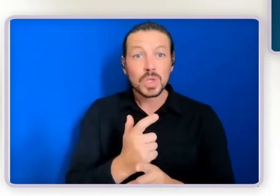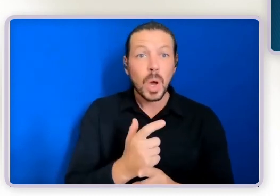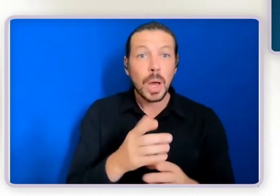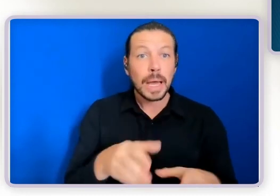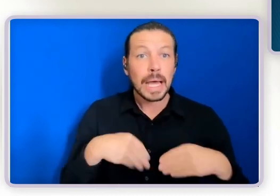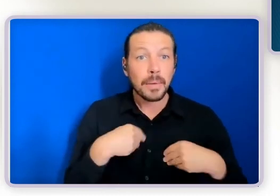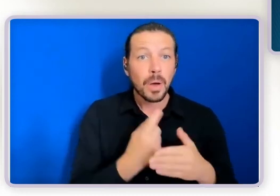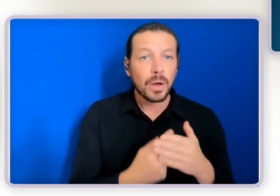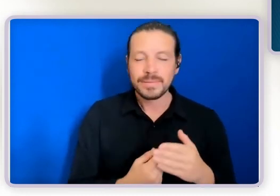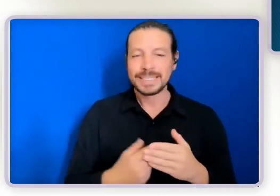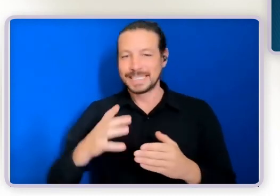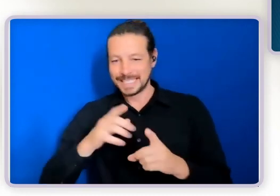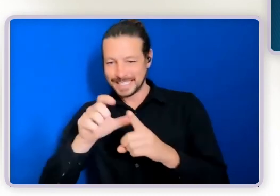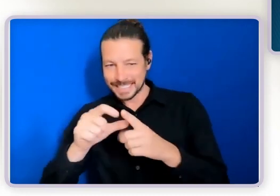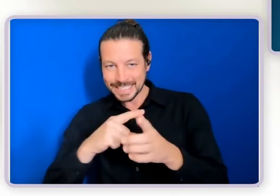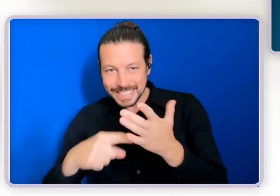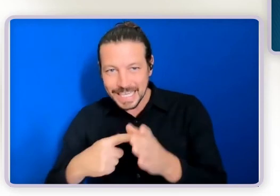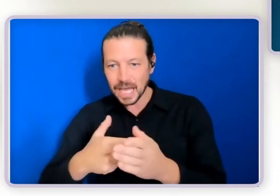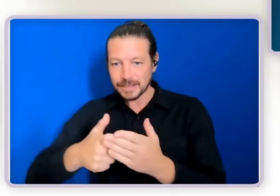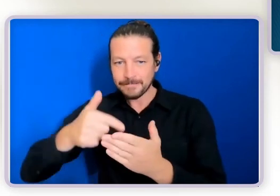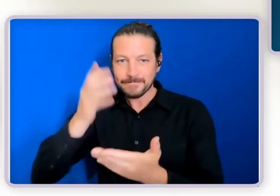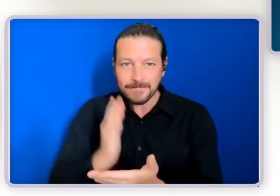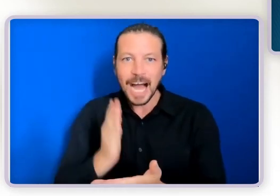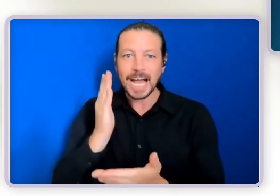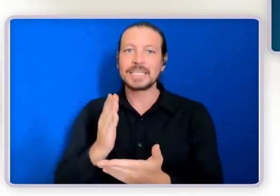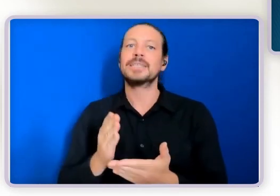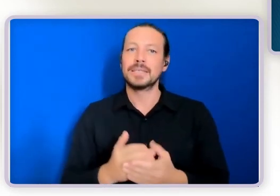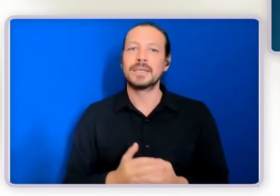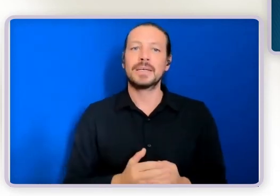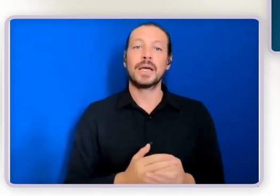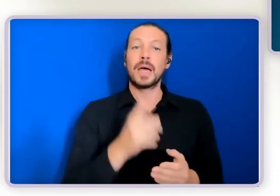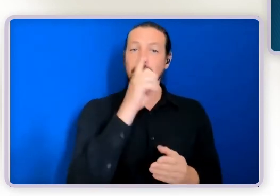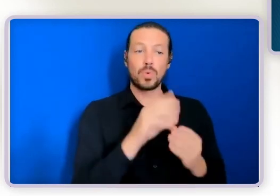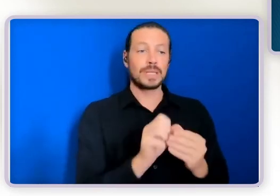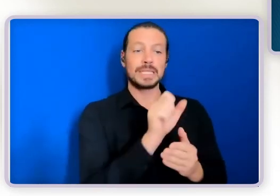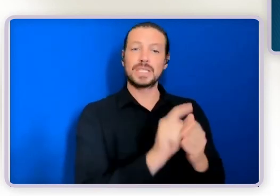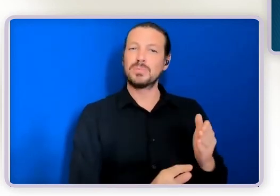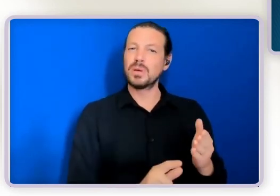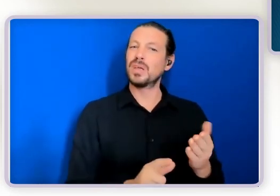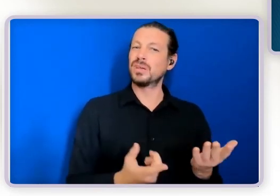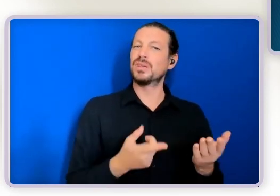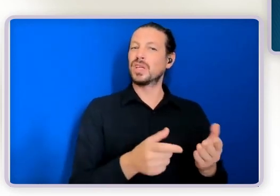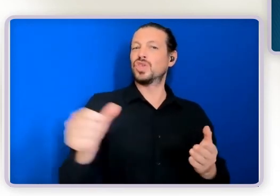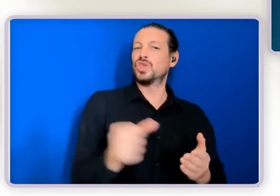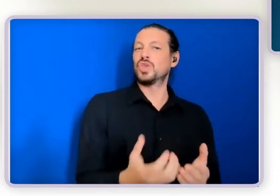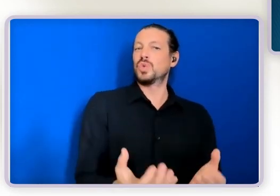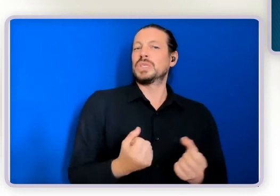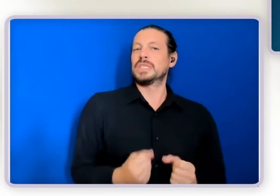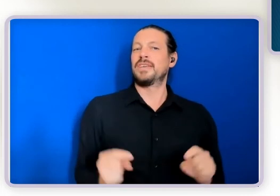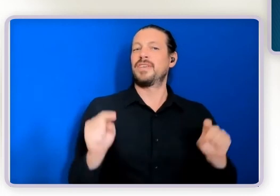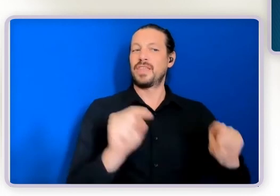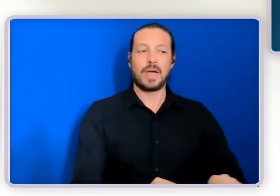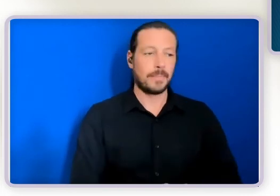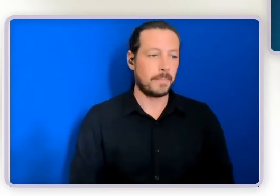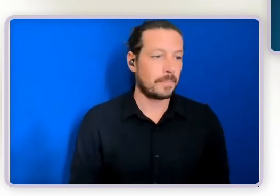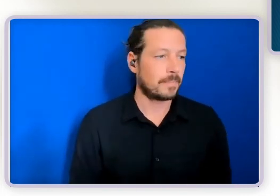facts. And people with disabilities, that is what they deserve. And I have, thanks